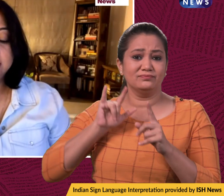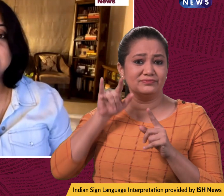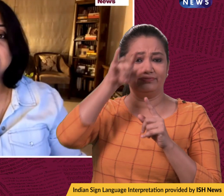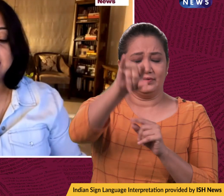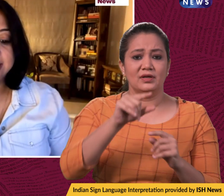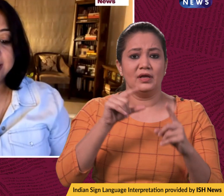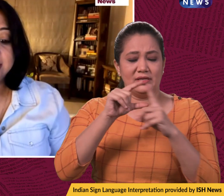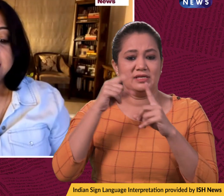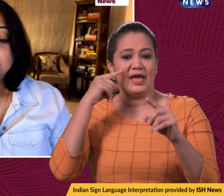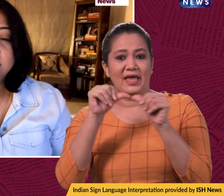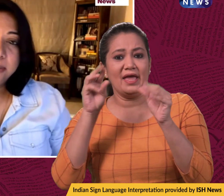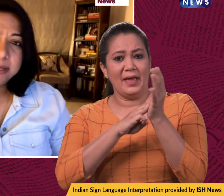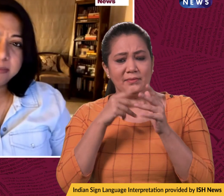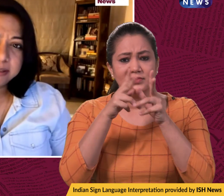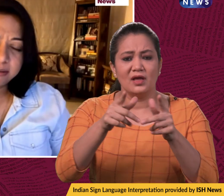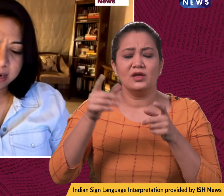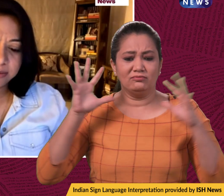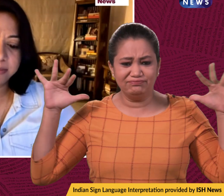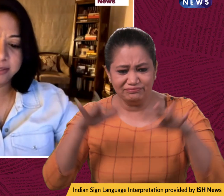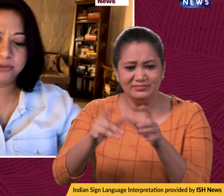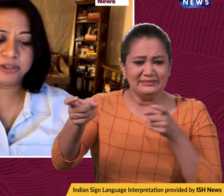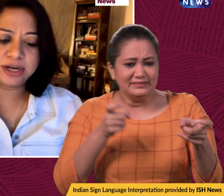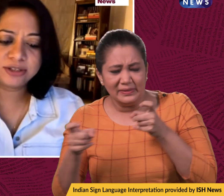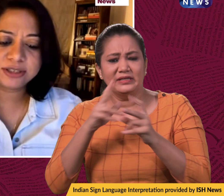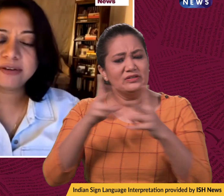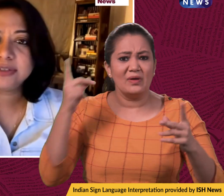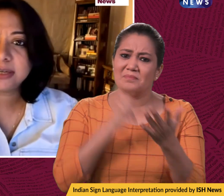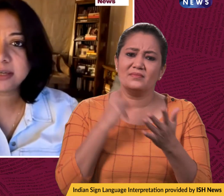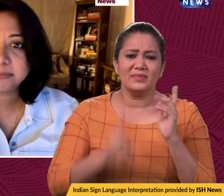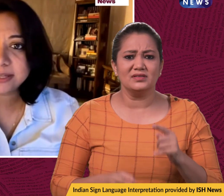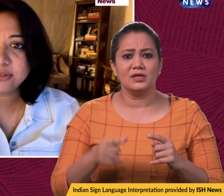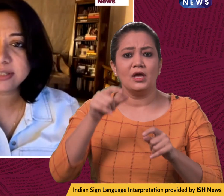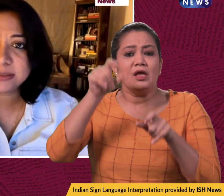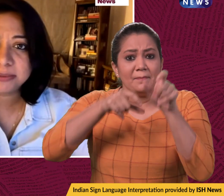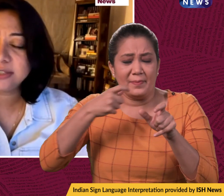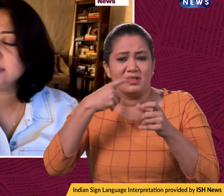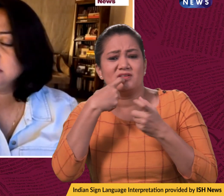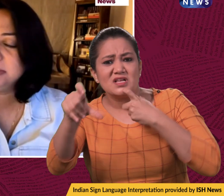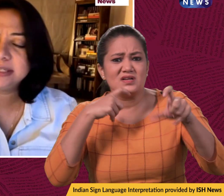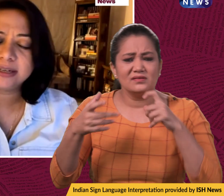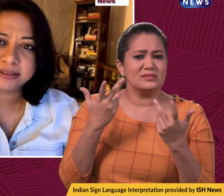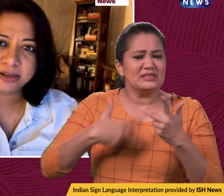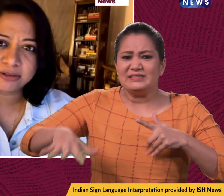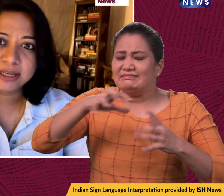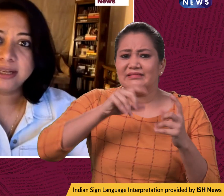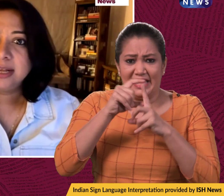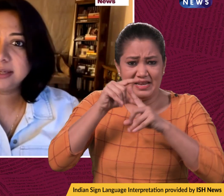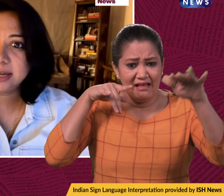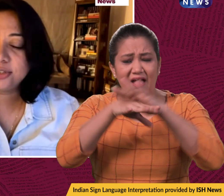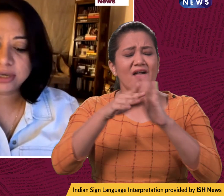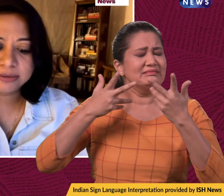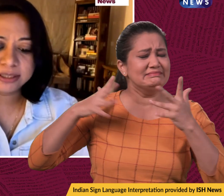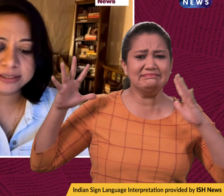Operator DIAL to implement better crowd management strategies after passengers complained of complete and utter chaos